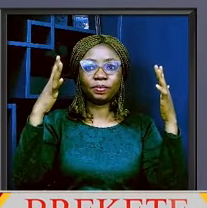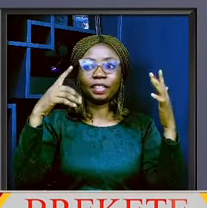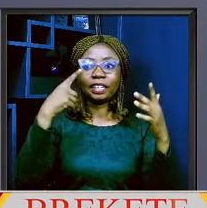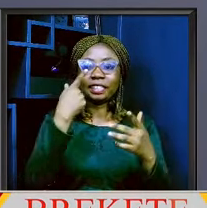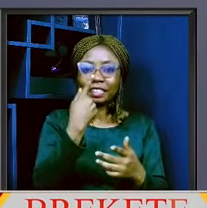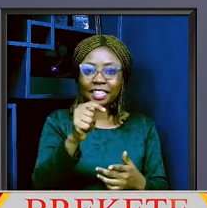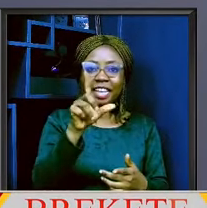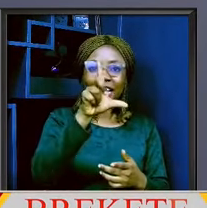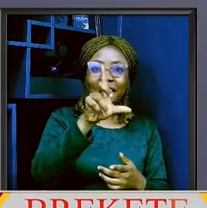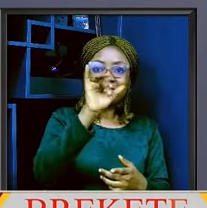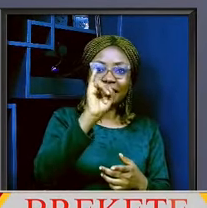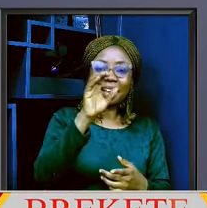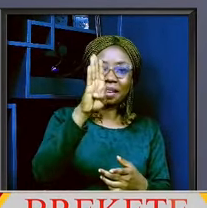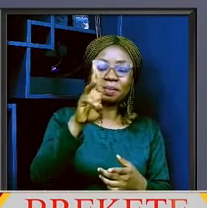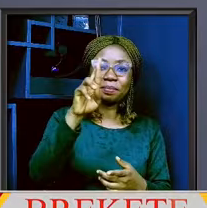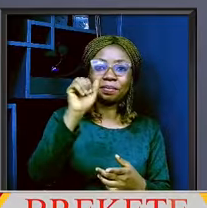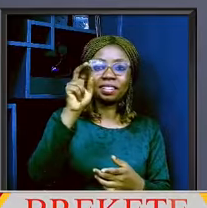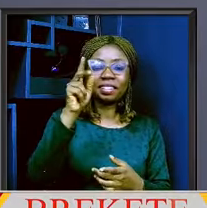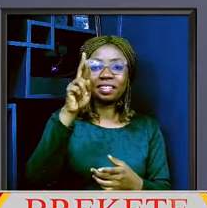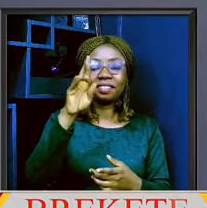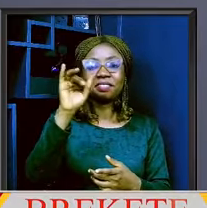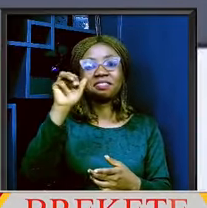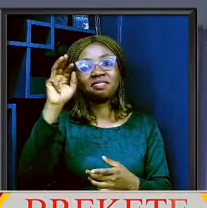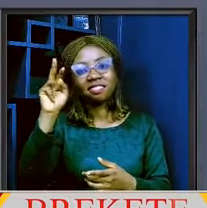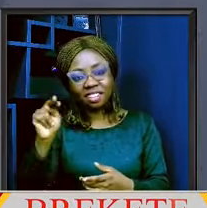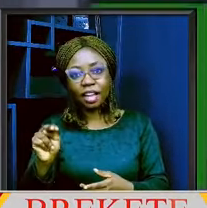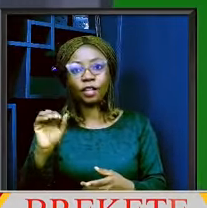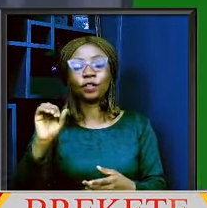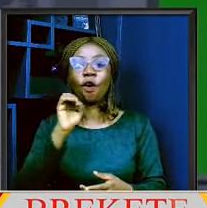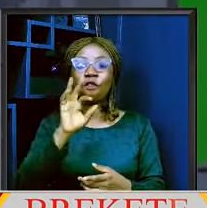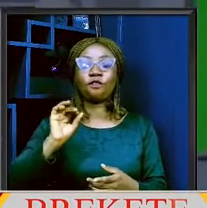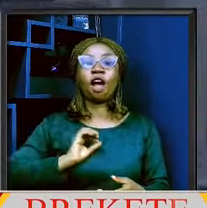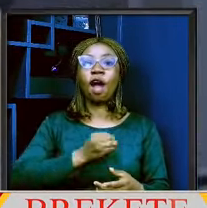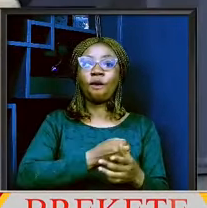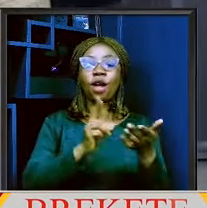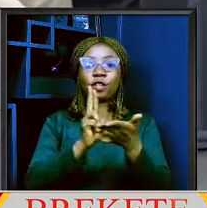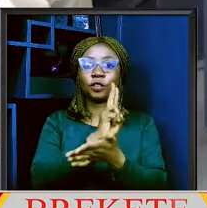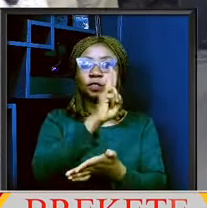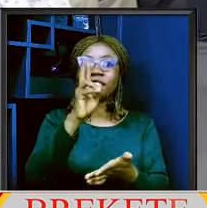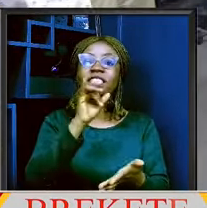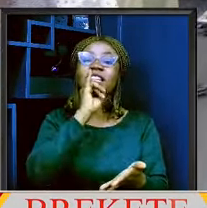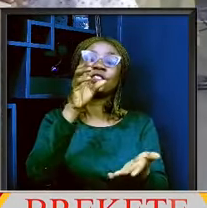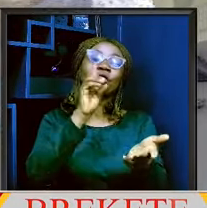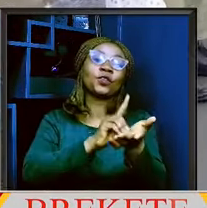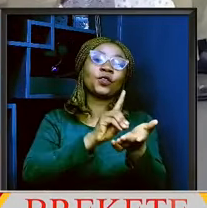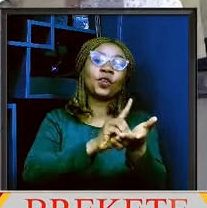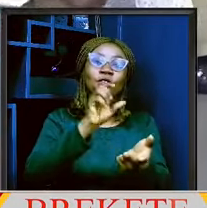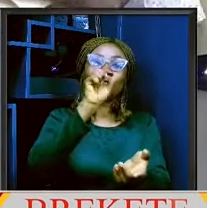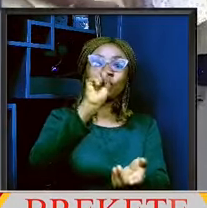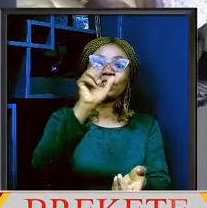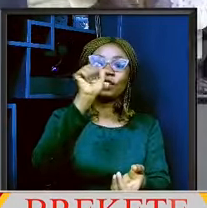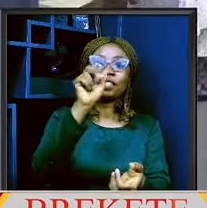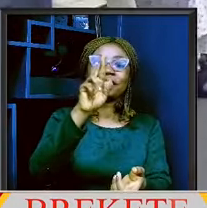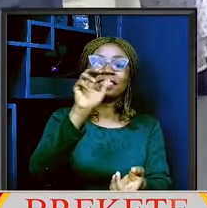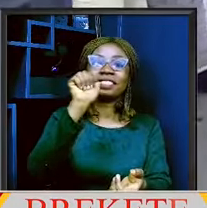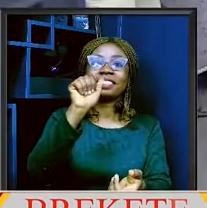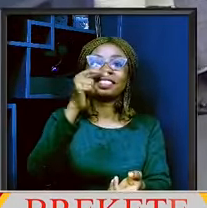The librarian of our university, my vice chancellor says, is a comrade, and she is Dr. Sarah Dauda